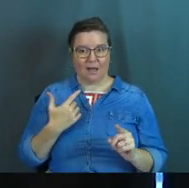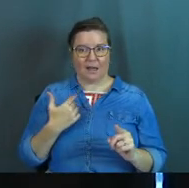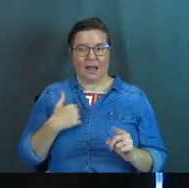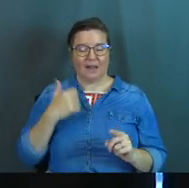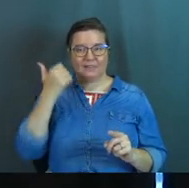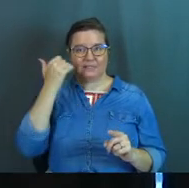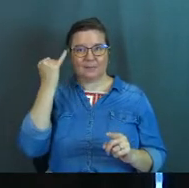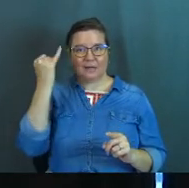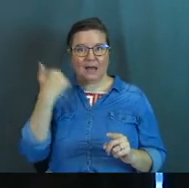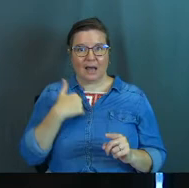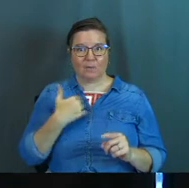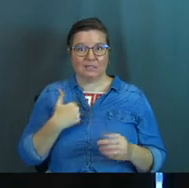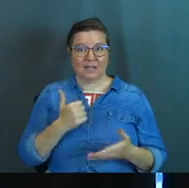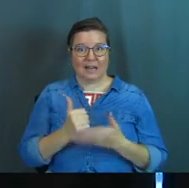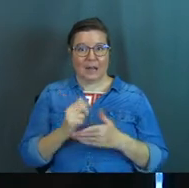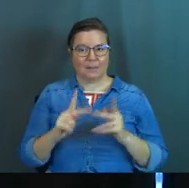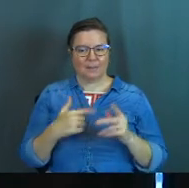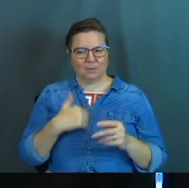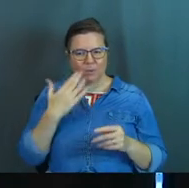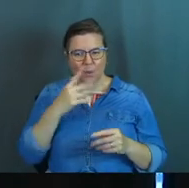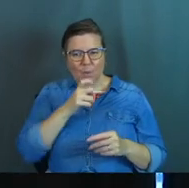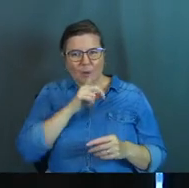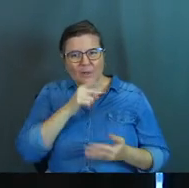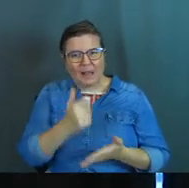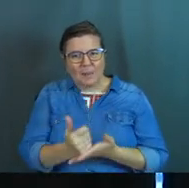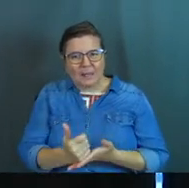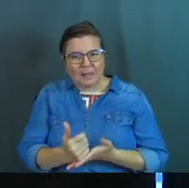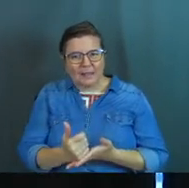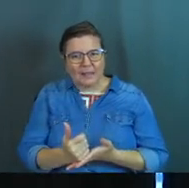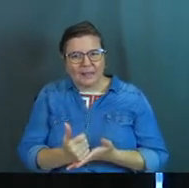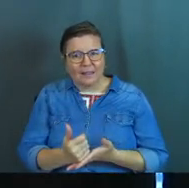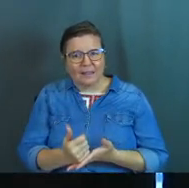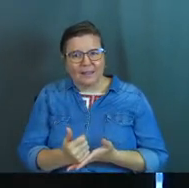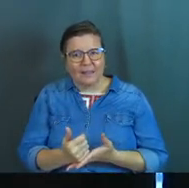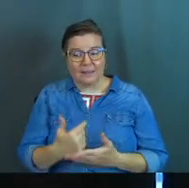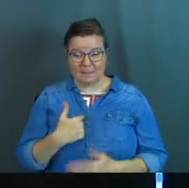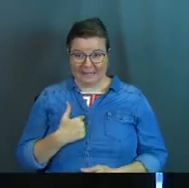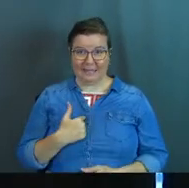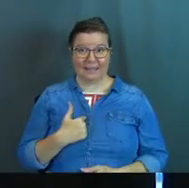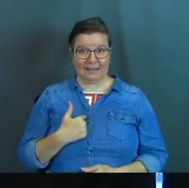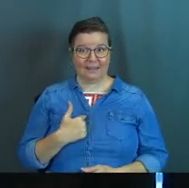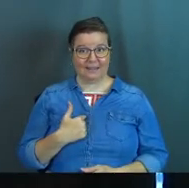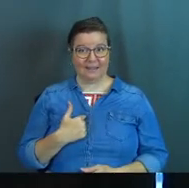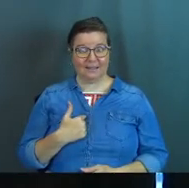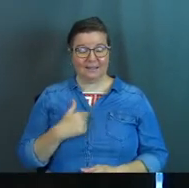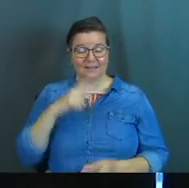I had this dumb little idea. I was going to help people. Do you know who I was helping? Me.